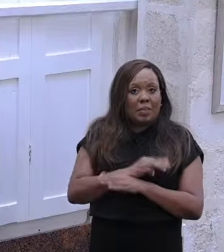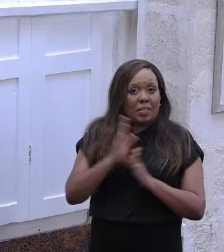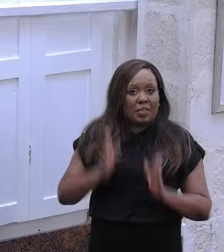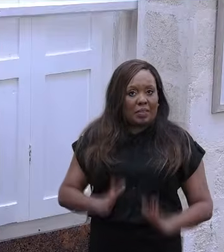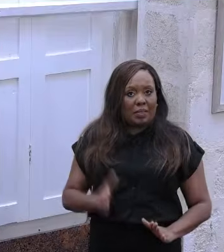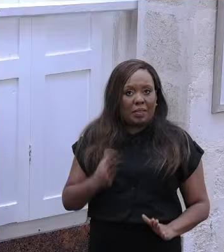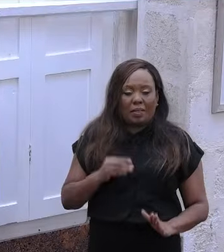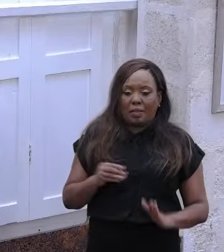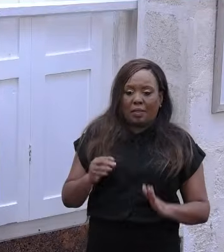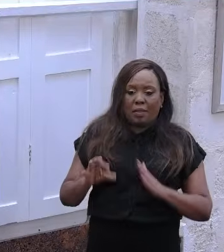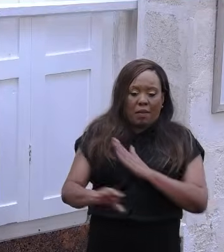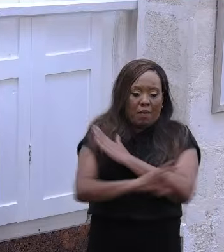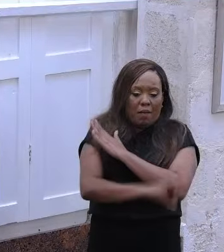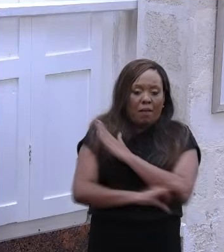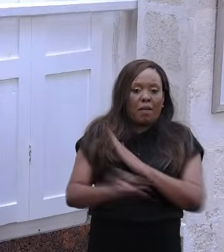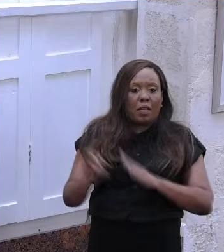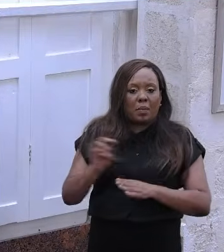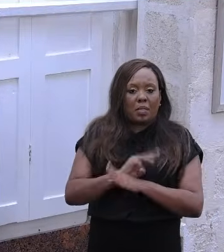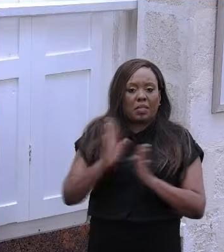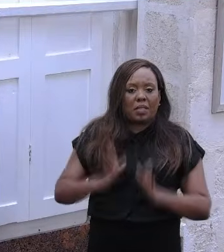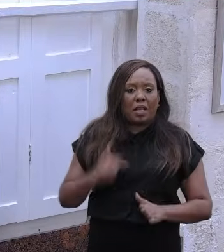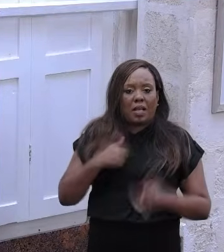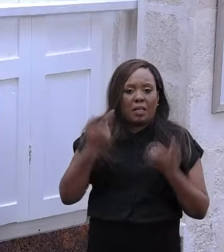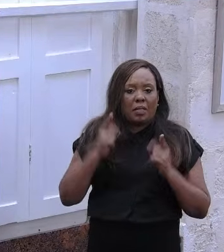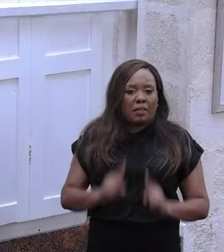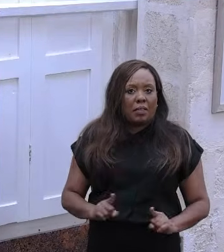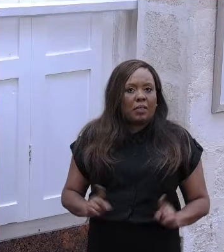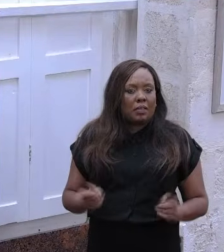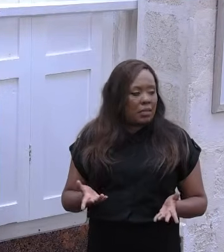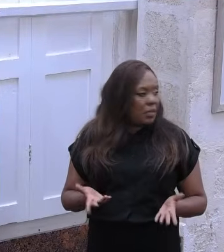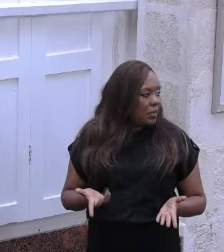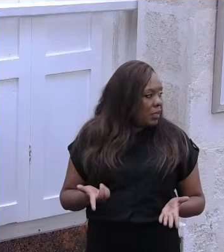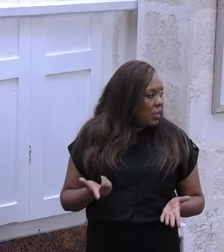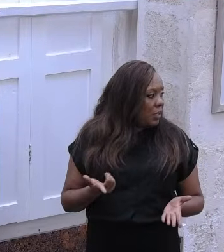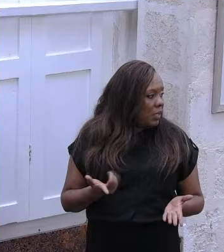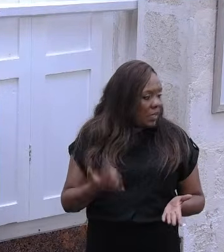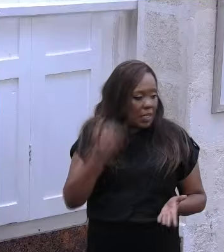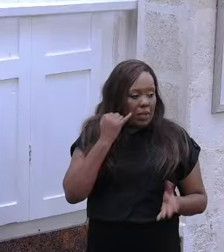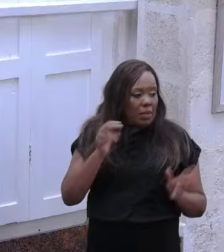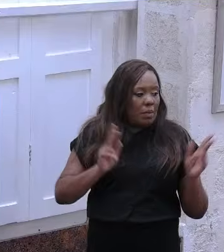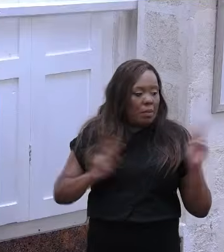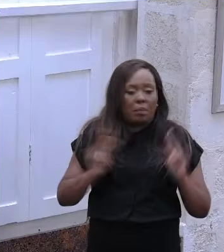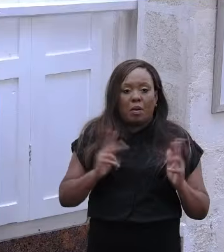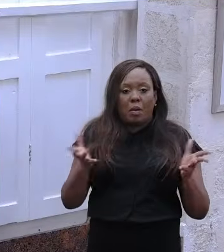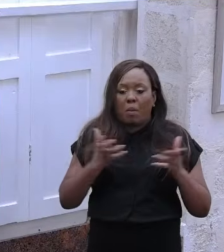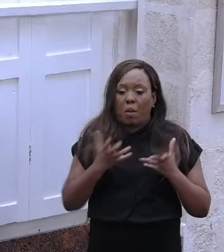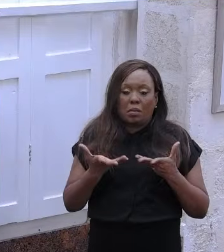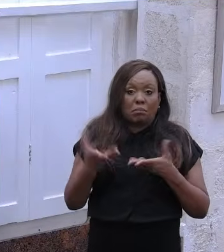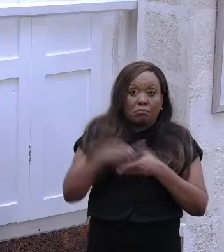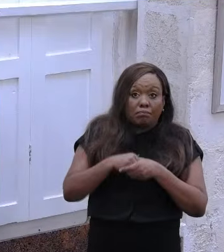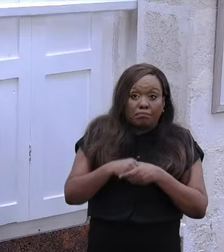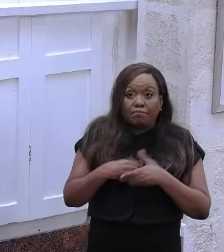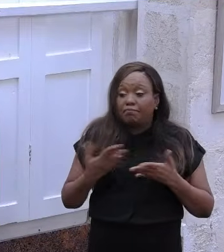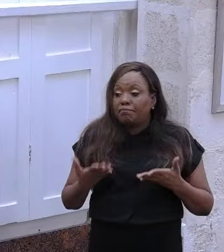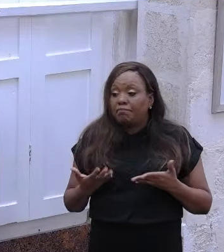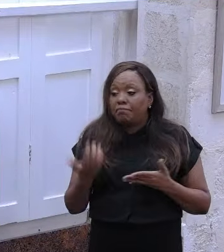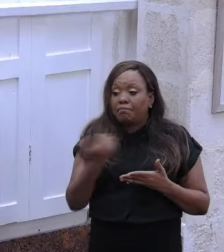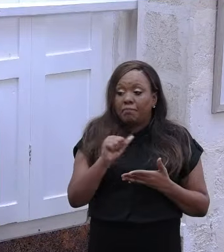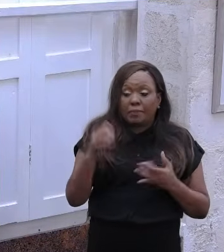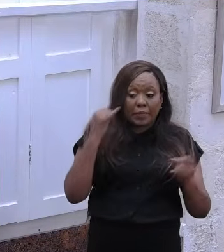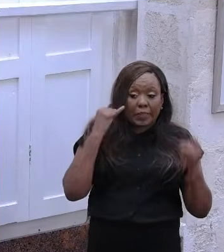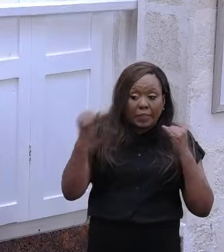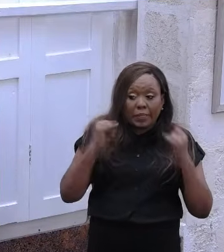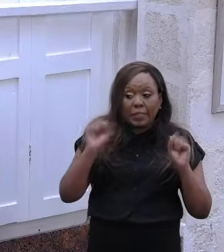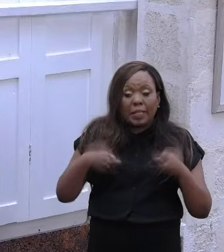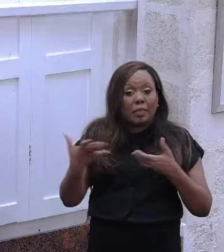I agree with you 100%. But we still need to hear from the members if they have any